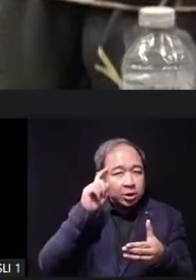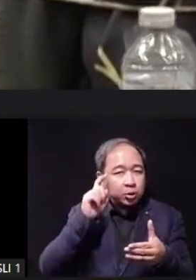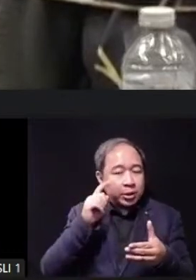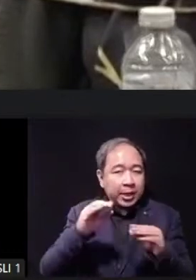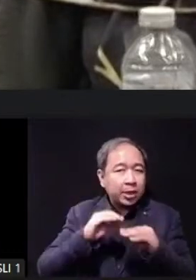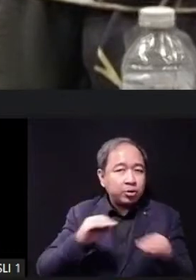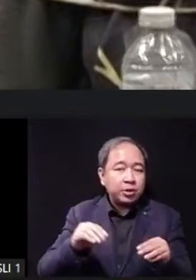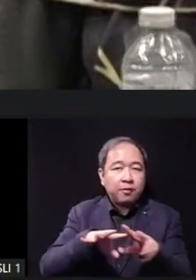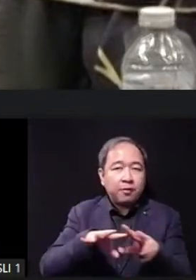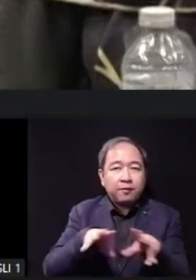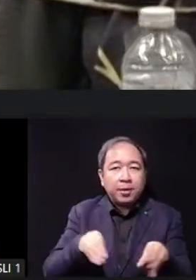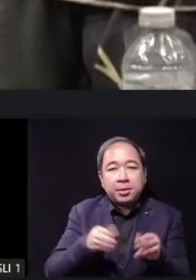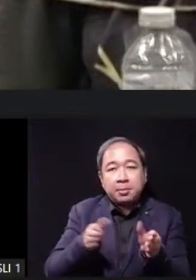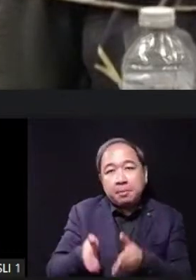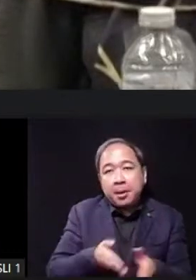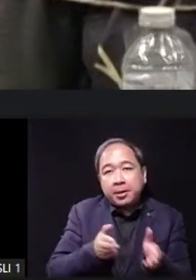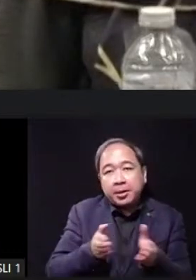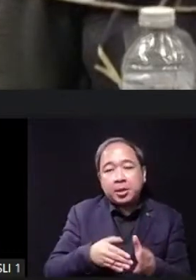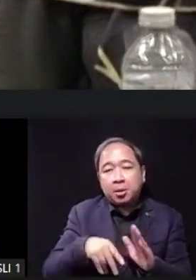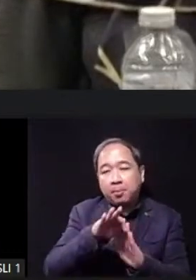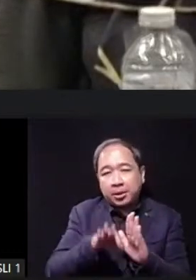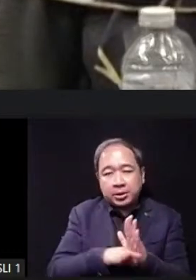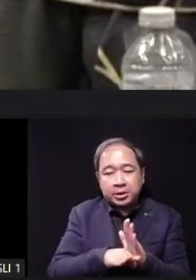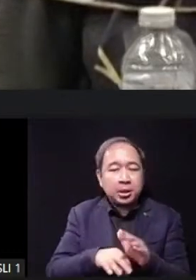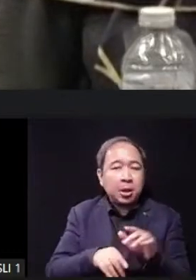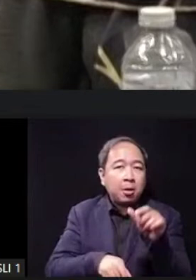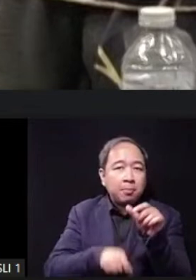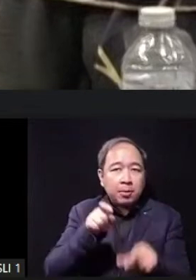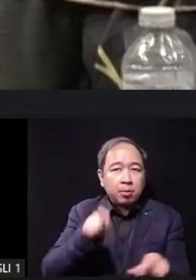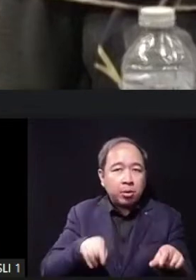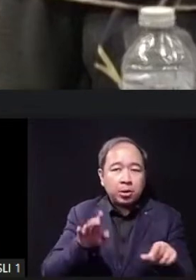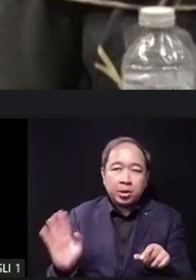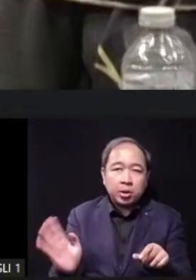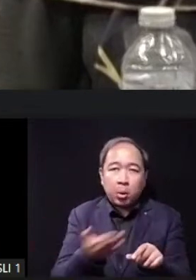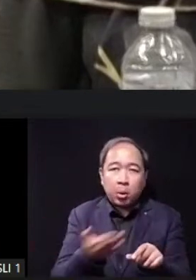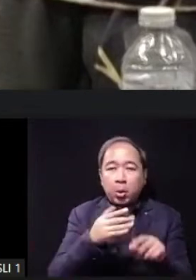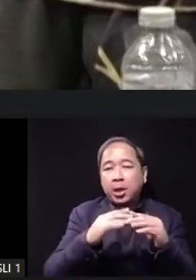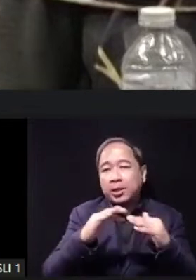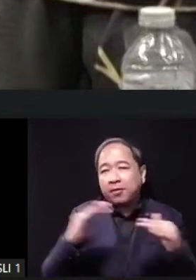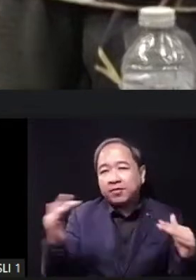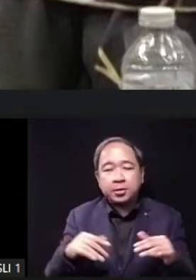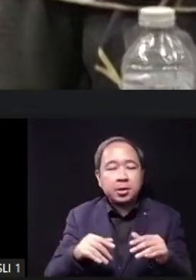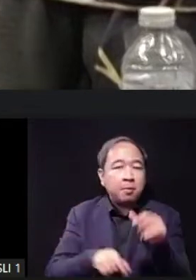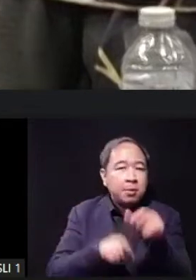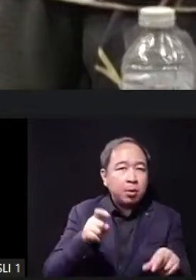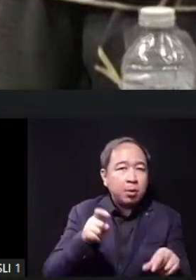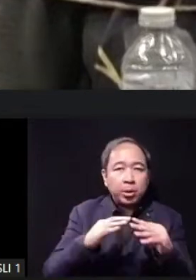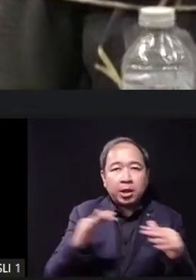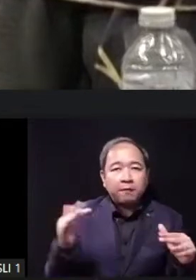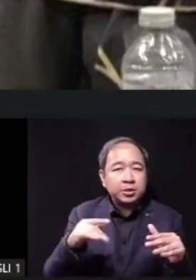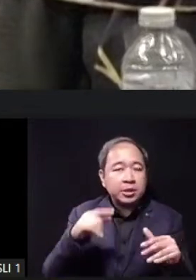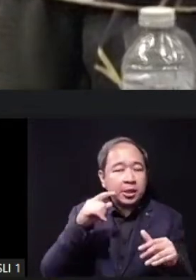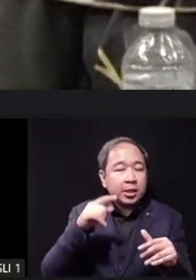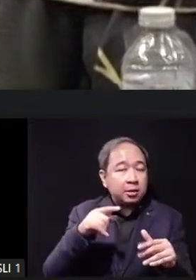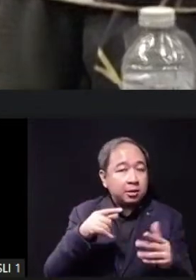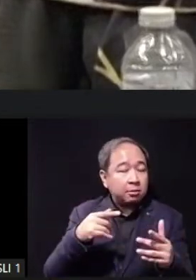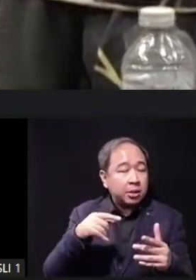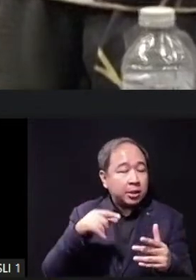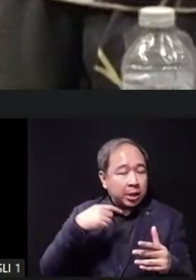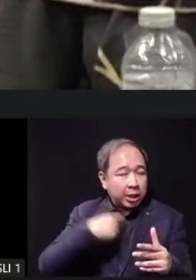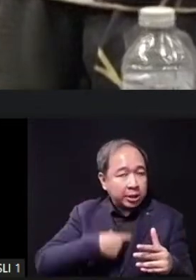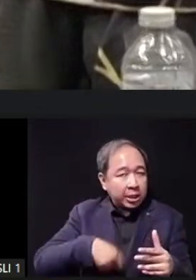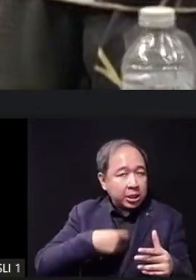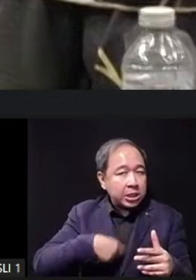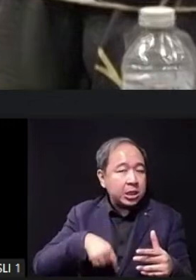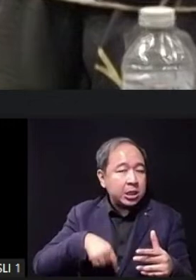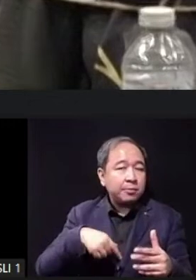planning policy, people in all their diversity, people with diverse sexual orientation, persons with